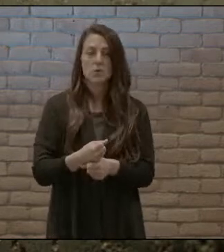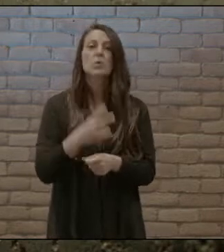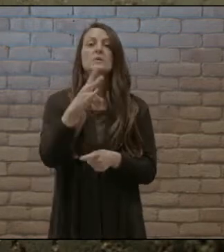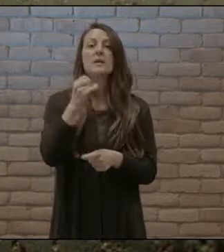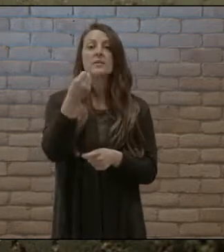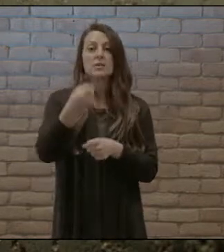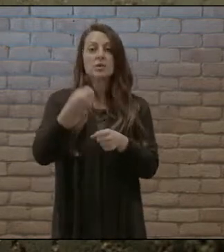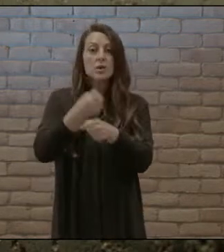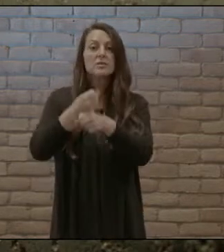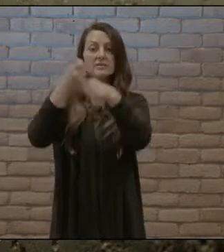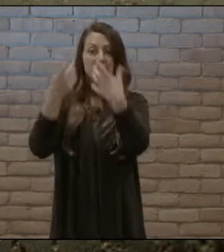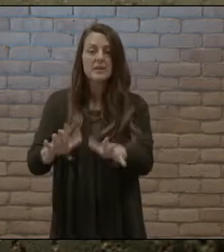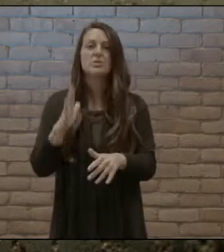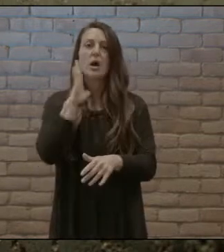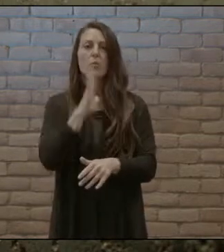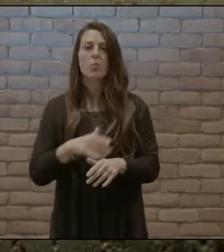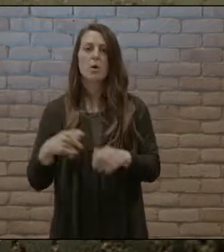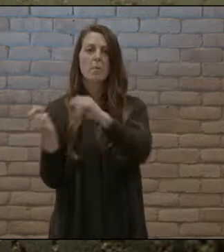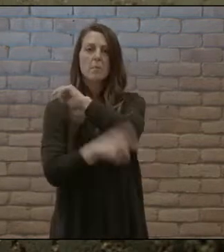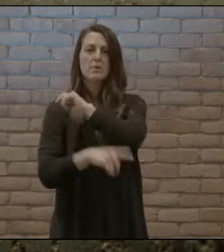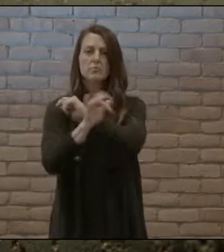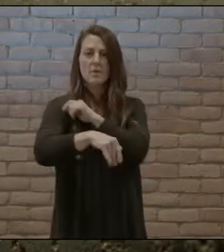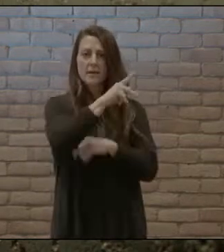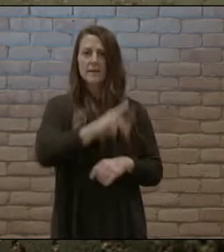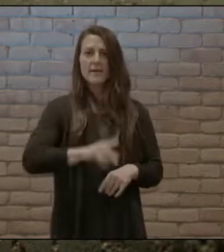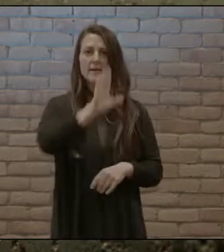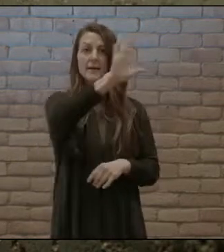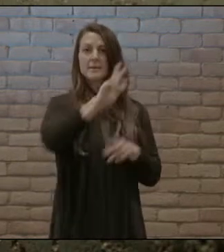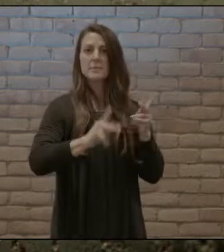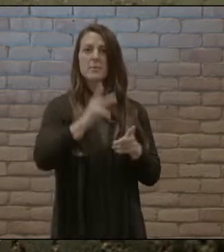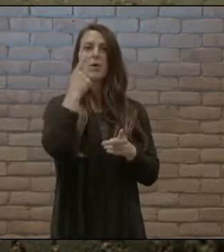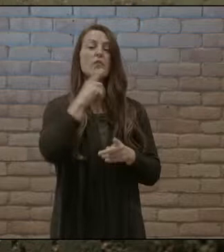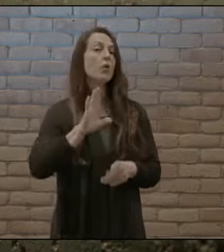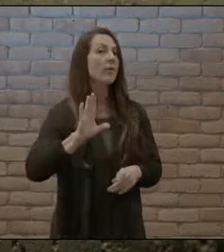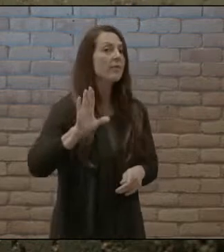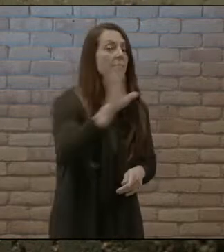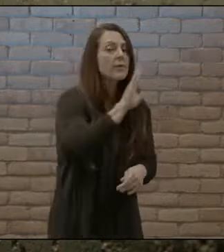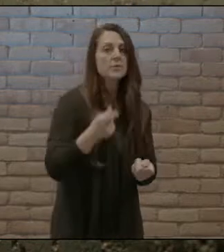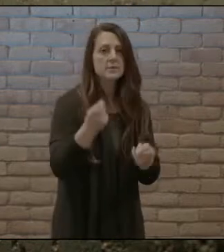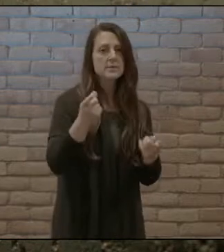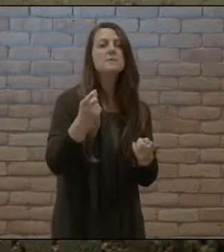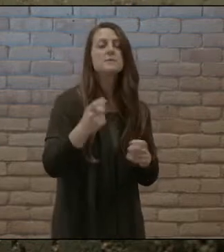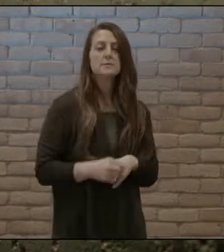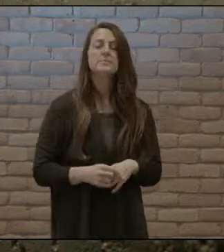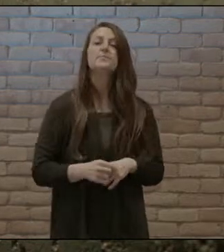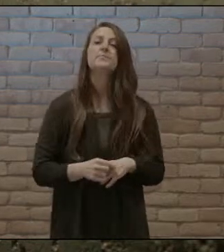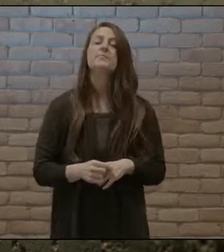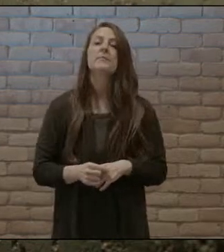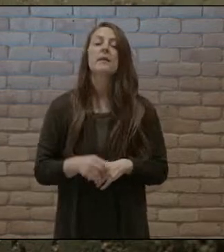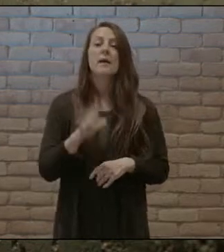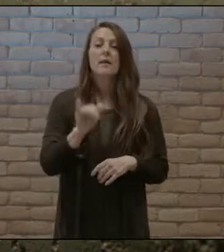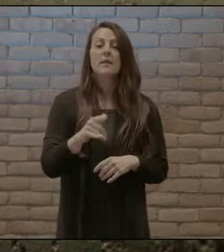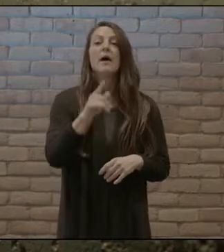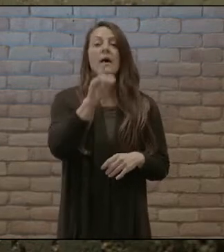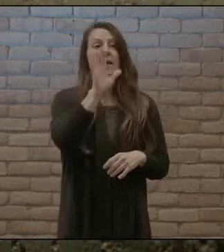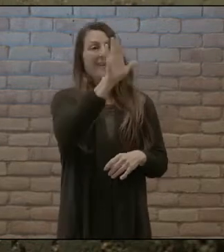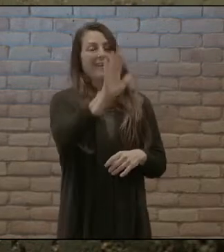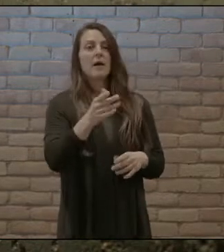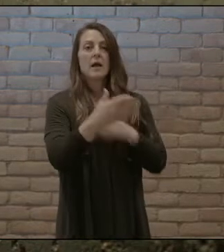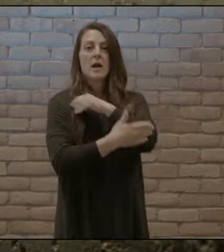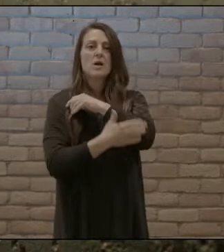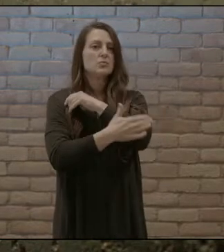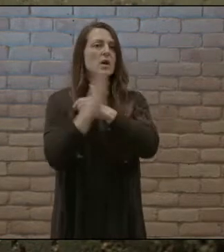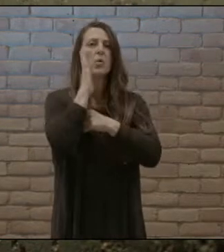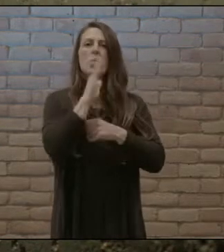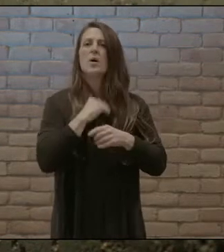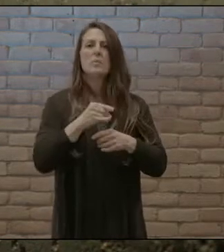over, I will punish the king of Babylon and his people for their sins, says the Lord. I will make the country of the Babylonians a wasteland